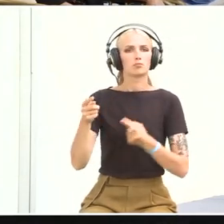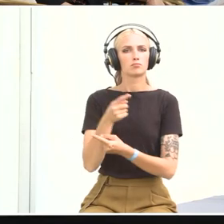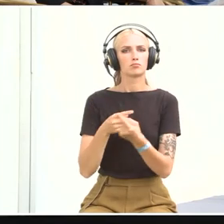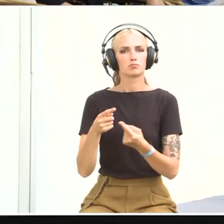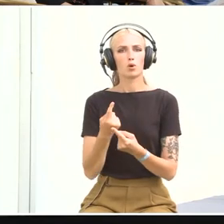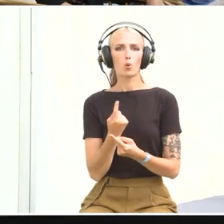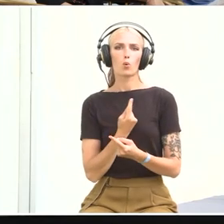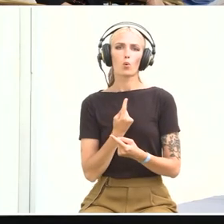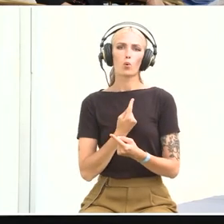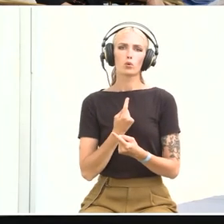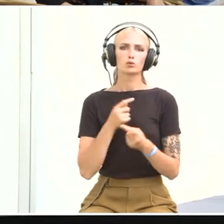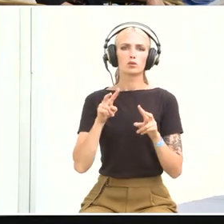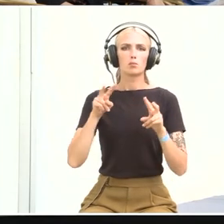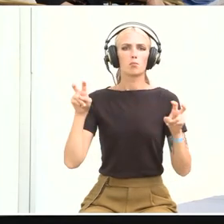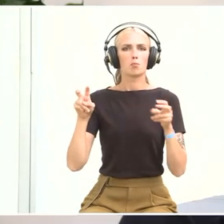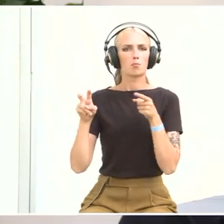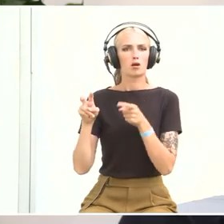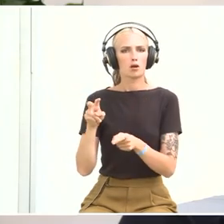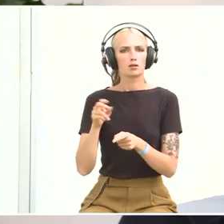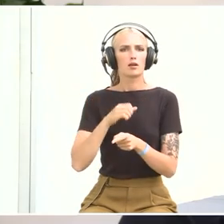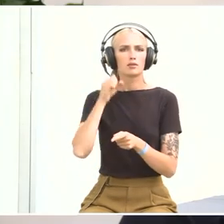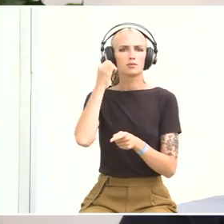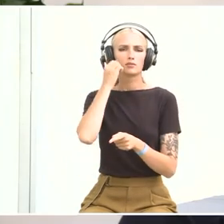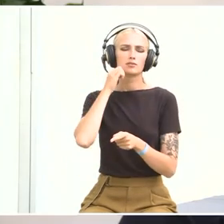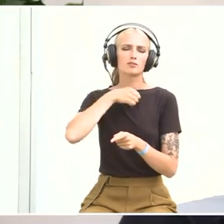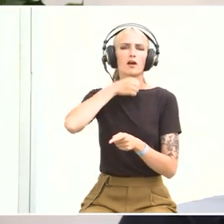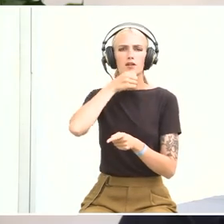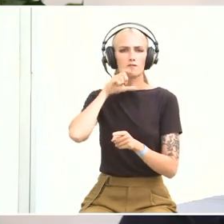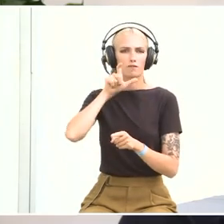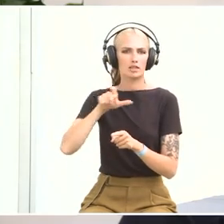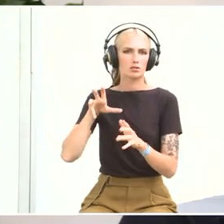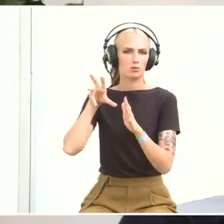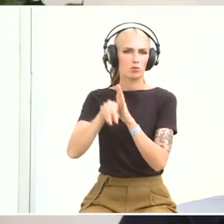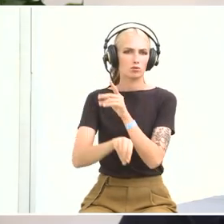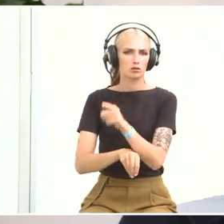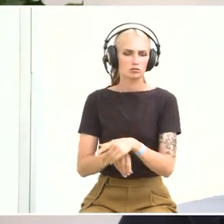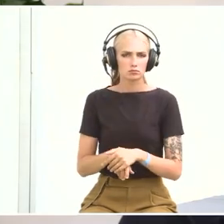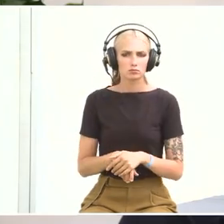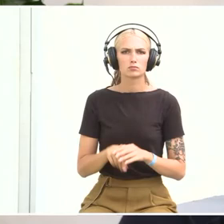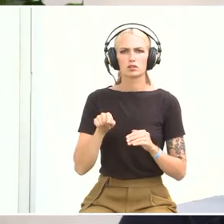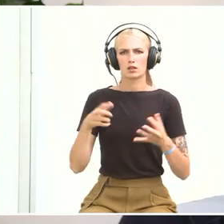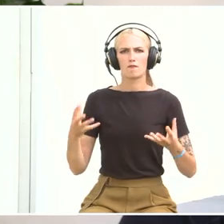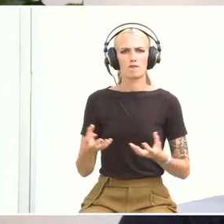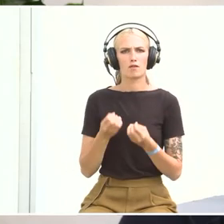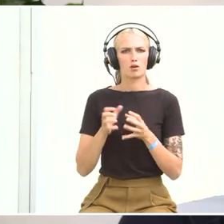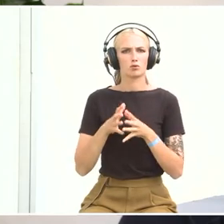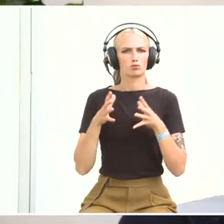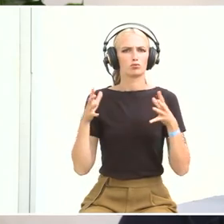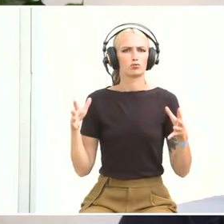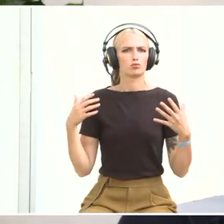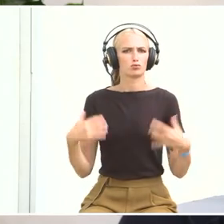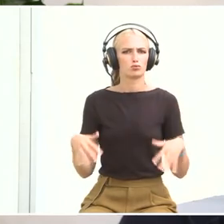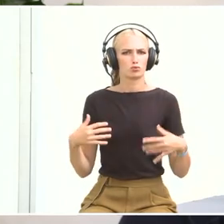loneliness among young adults. And the reason for this is the significant challenge that rising loneliness